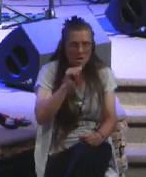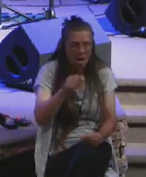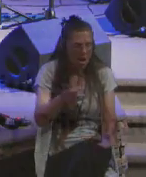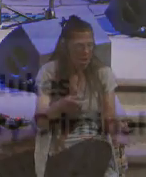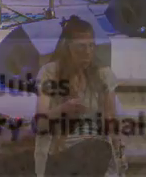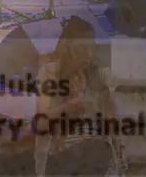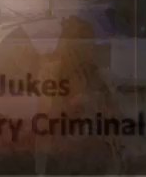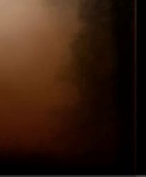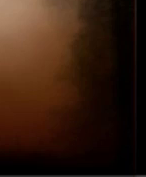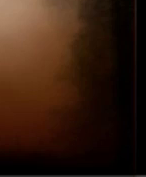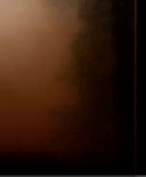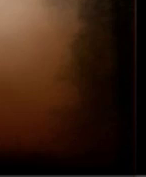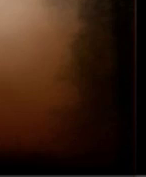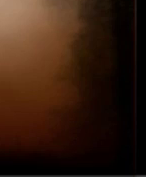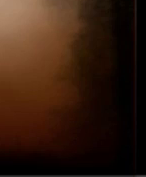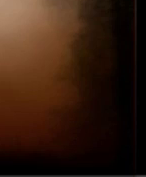parenting